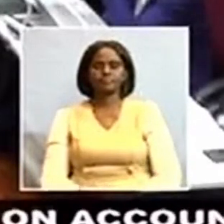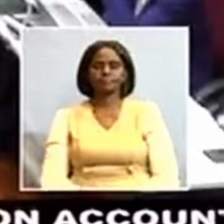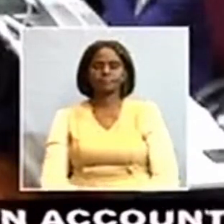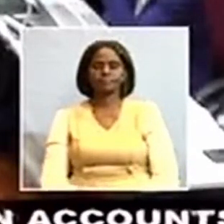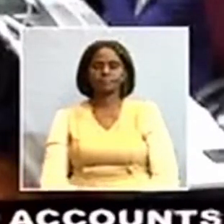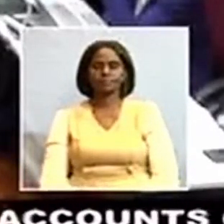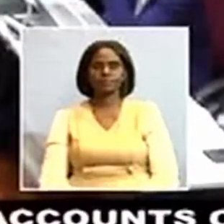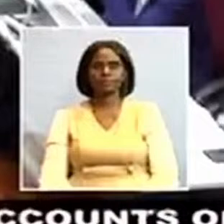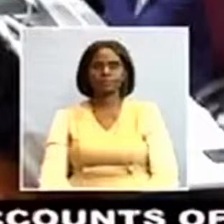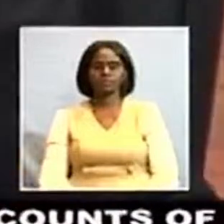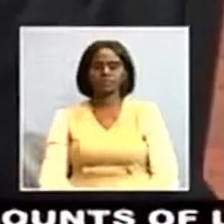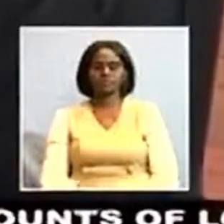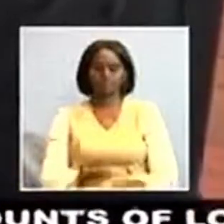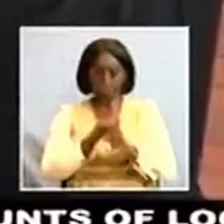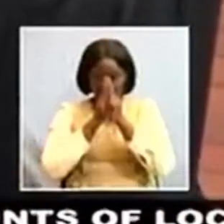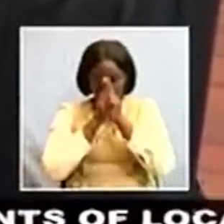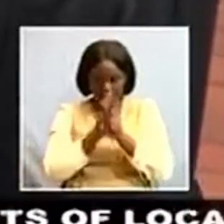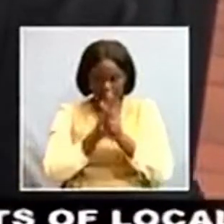Thank you, Honorable Chairperson.